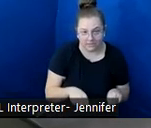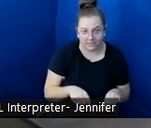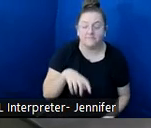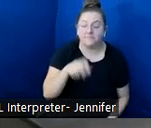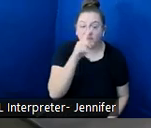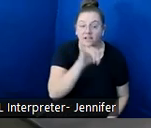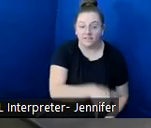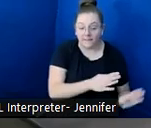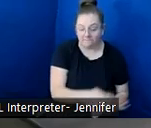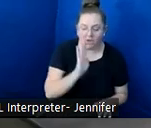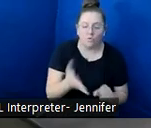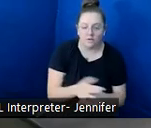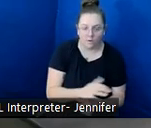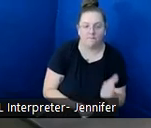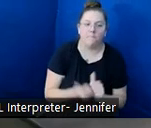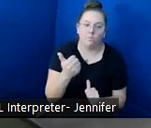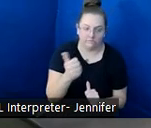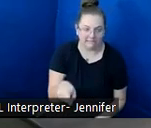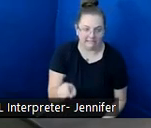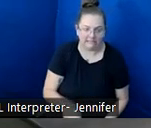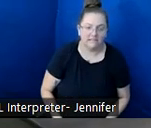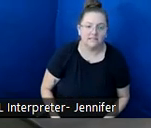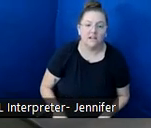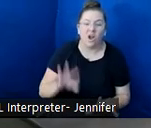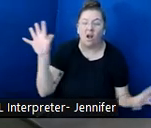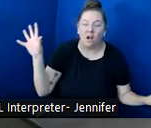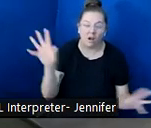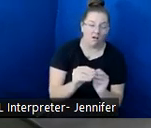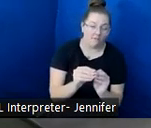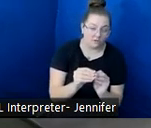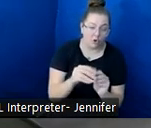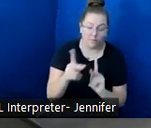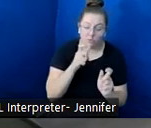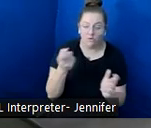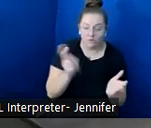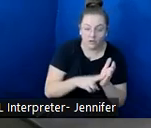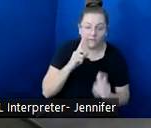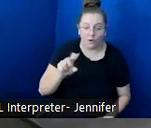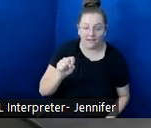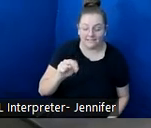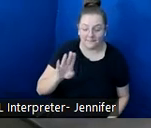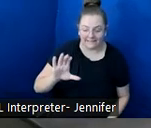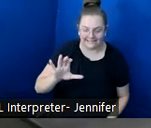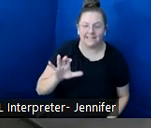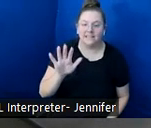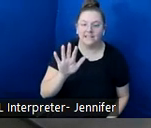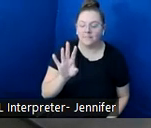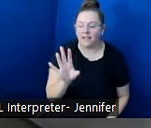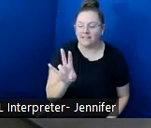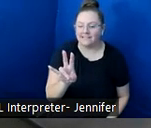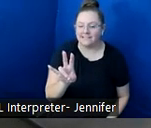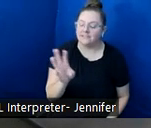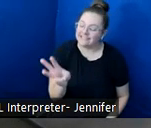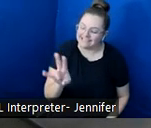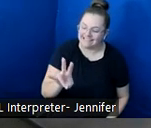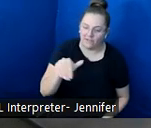needs. The total number of people enrolled in SNBC at this time is approximately 67,000. Who is eligible